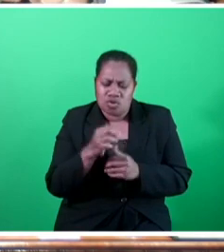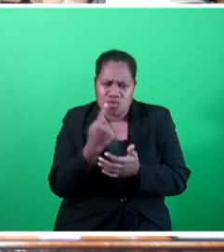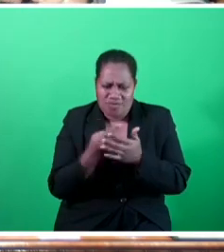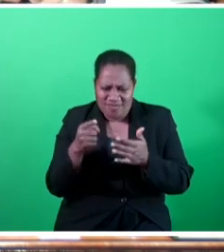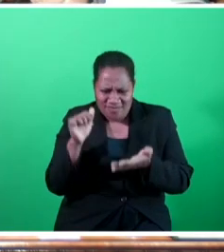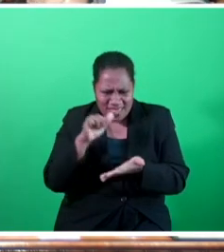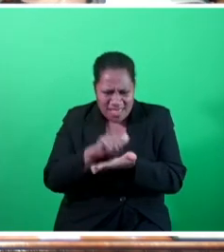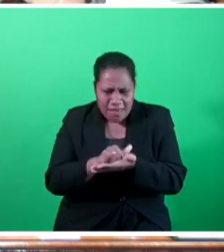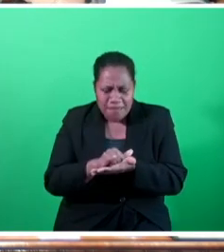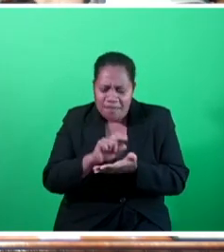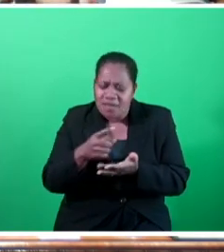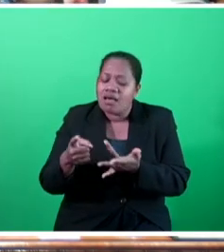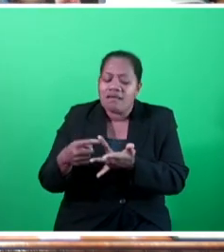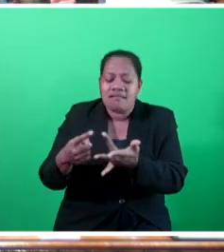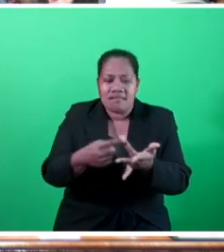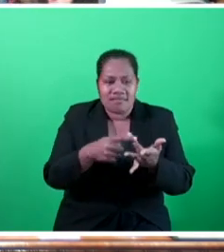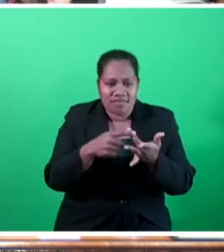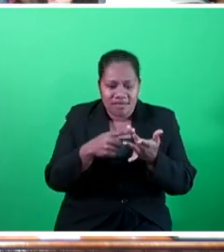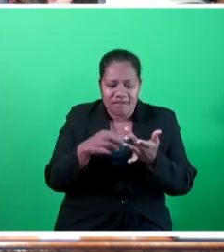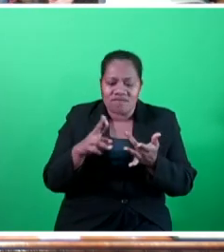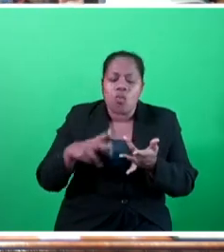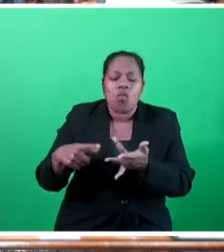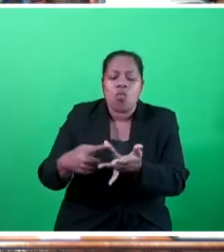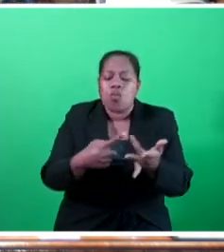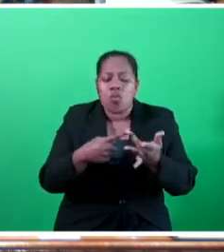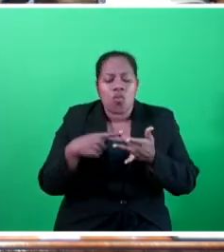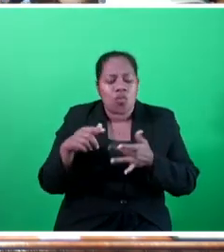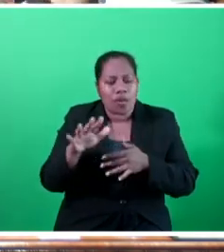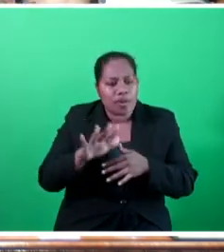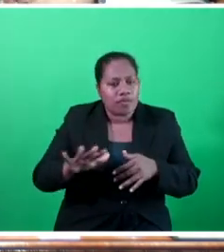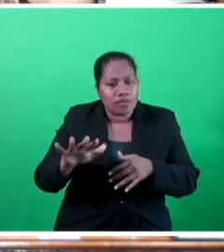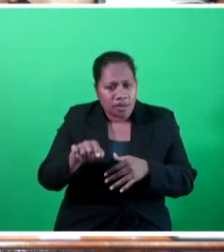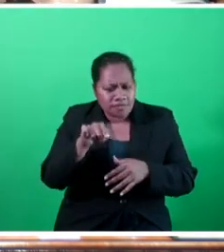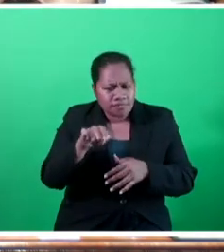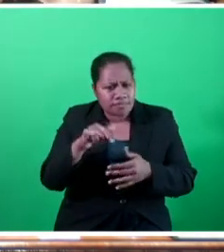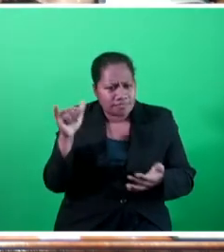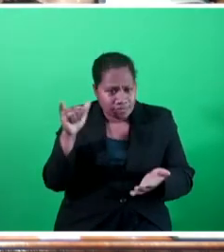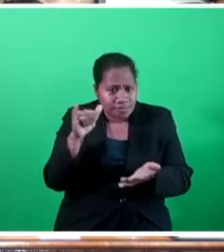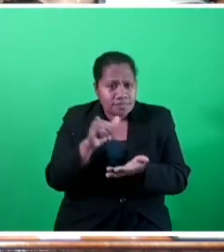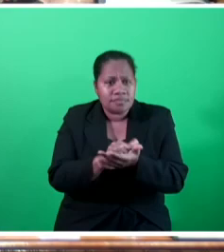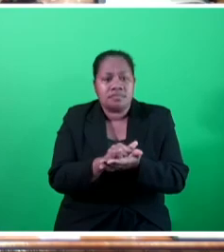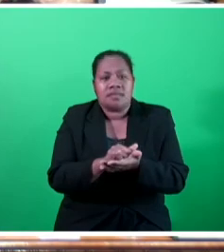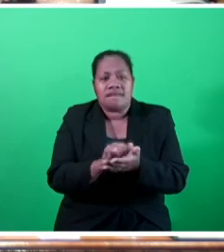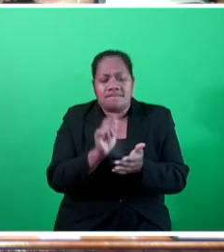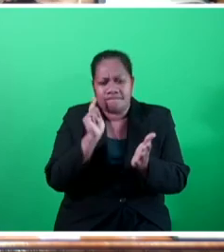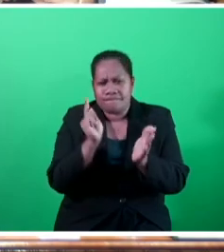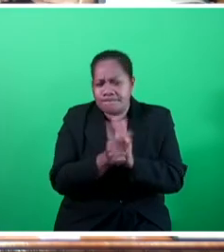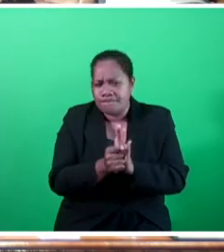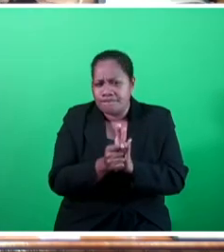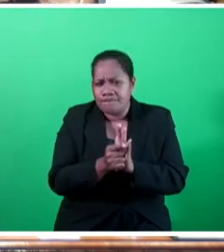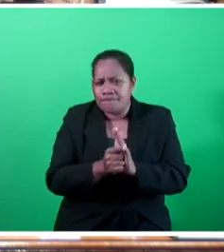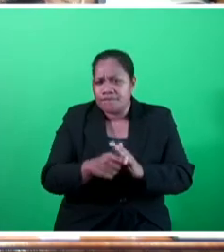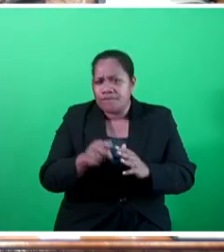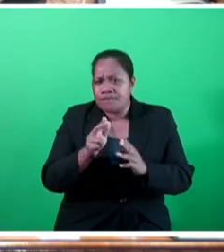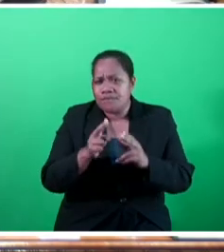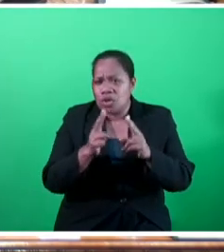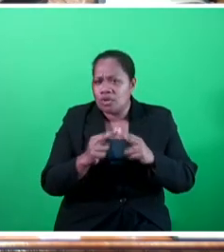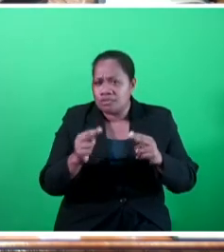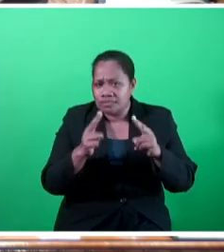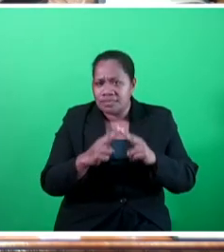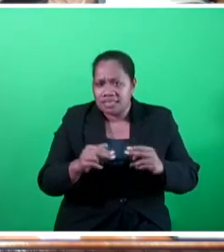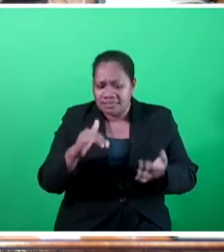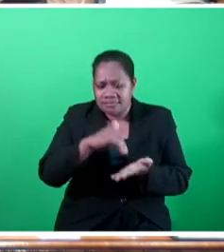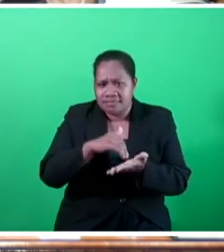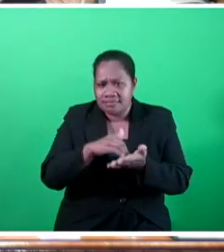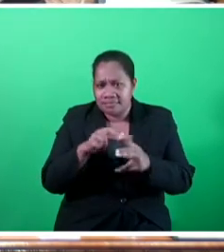Nadi, of course, is soon to be declared a city. It is one of the fastest growing urban centers in Fiji. And you can only see that by the number of